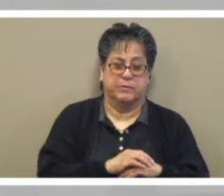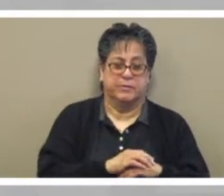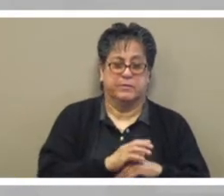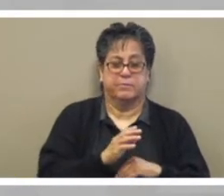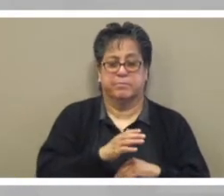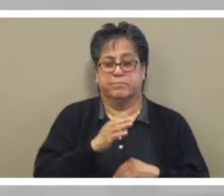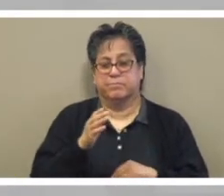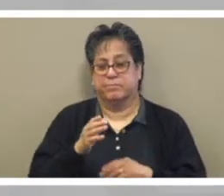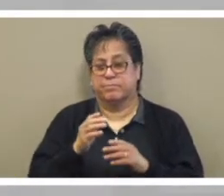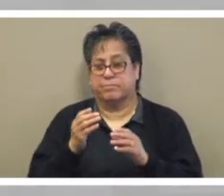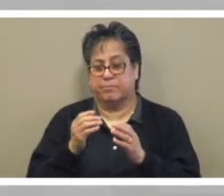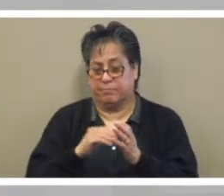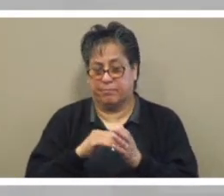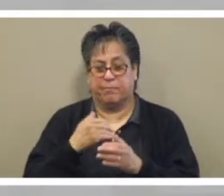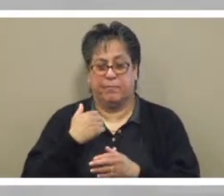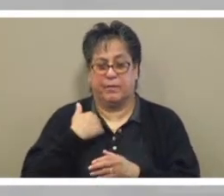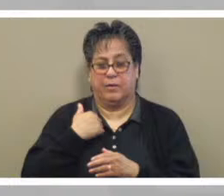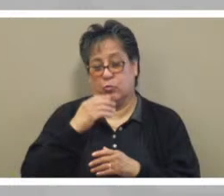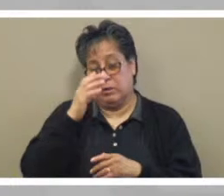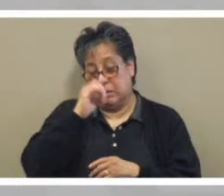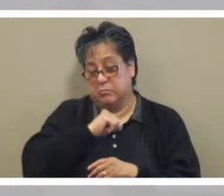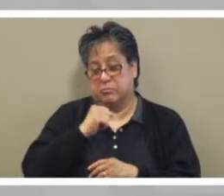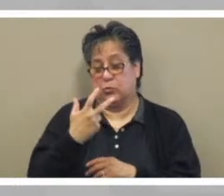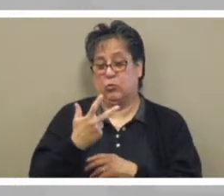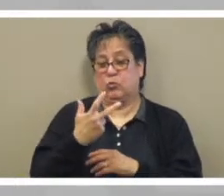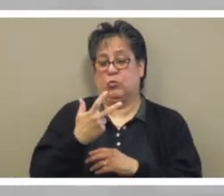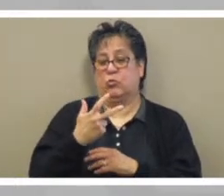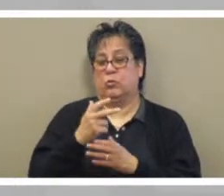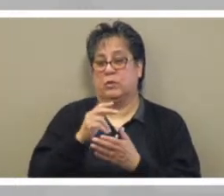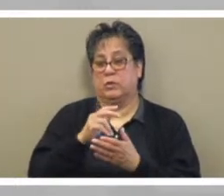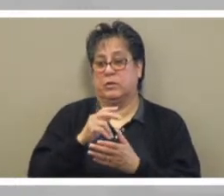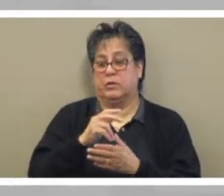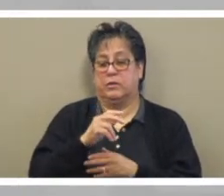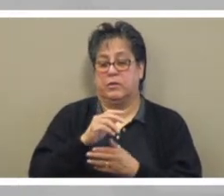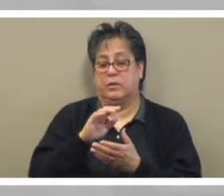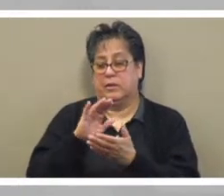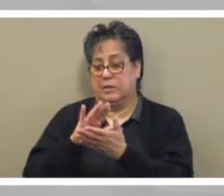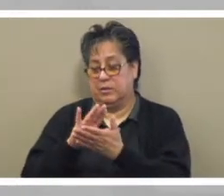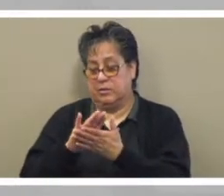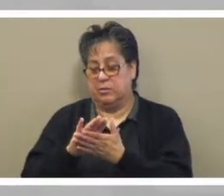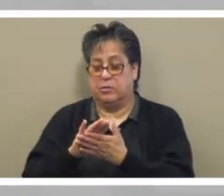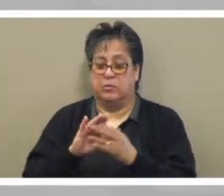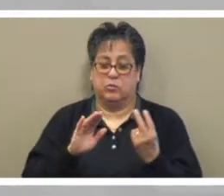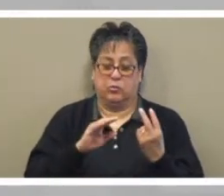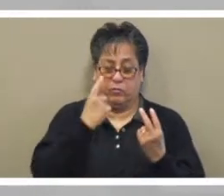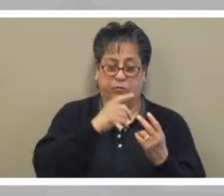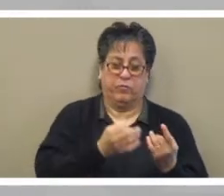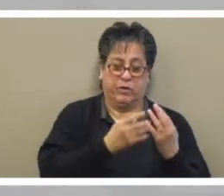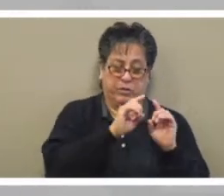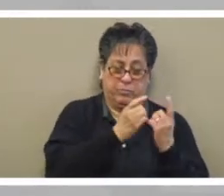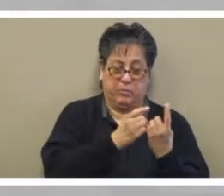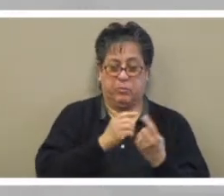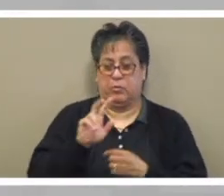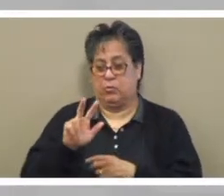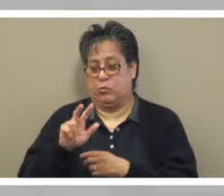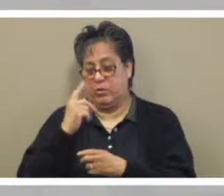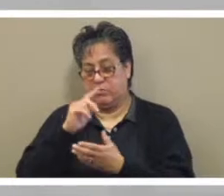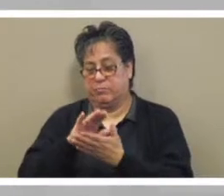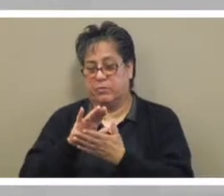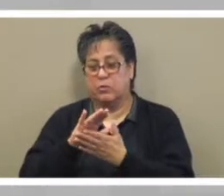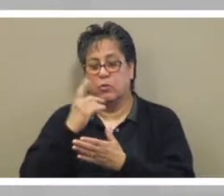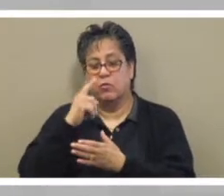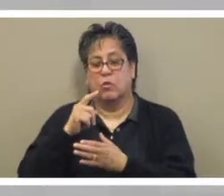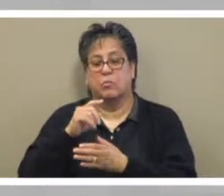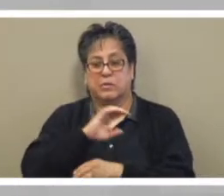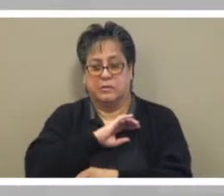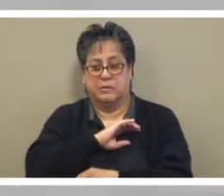Again, we're estimating 3 academies and 2 for the El Paso Fire Department, but we need to also focus that we do